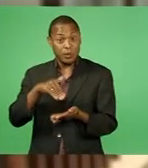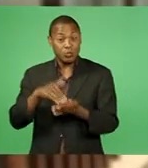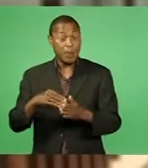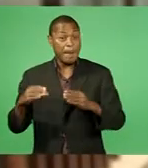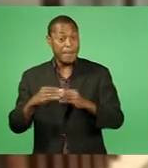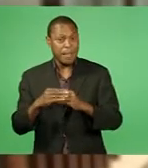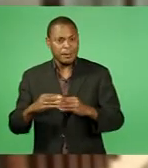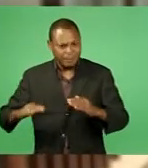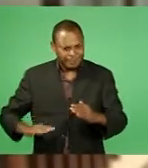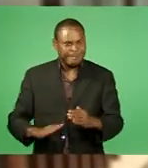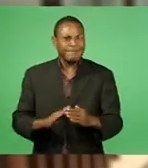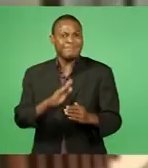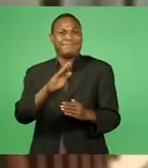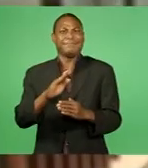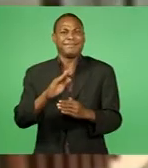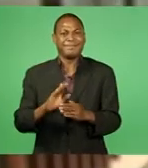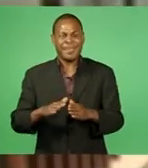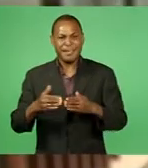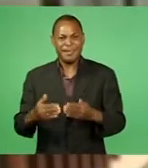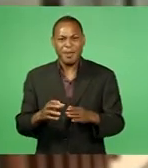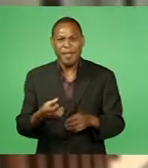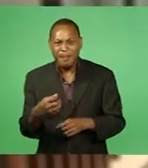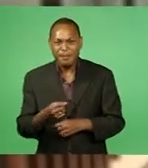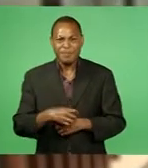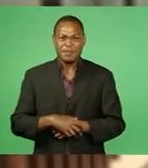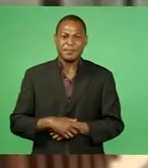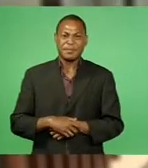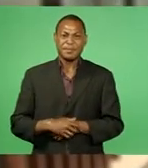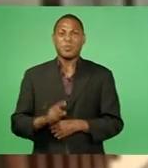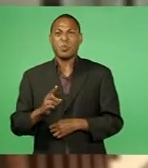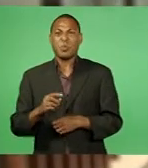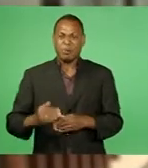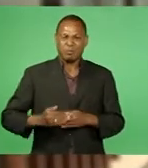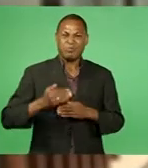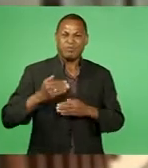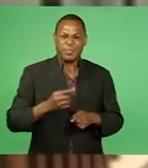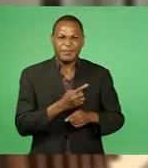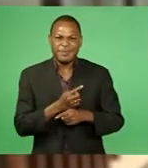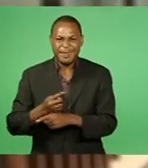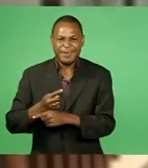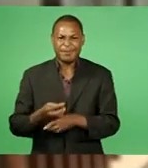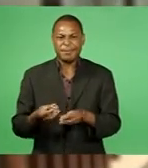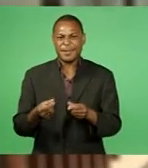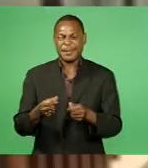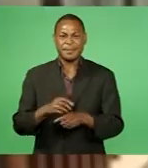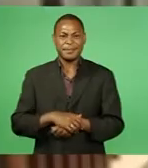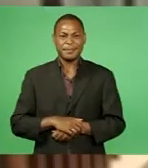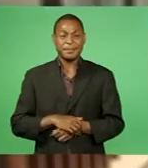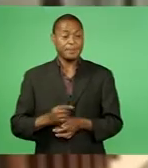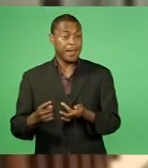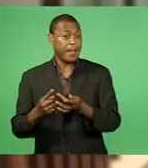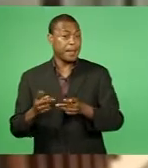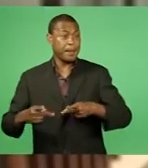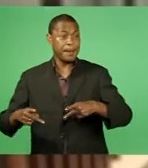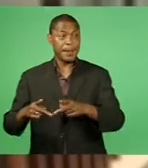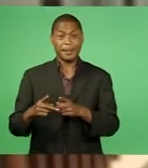upward its forecast for growth, employment and inflation and add a forward guidance for the official cash rate. Elsewhere, the US